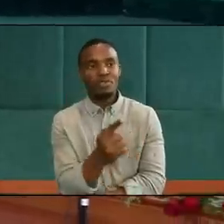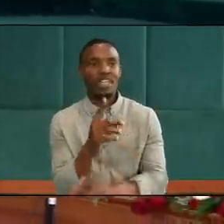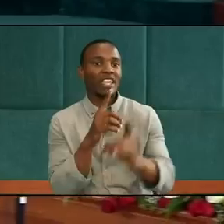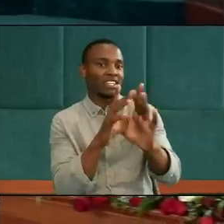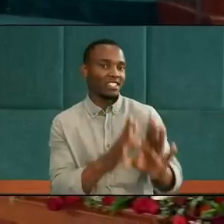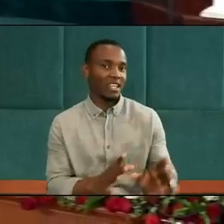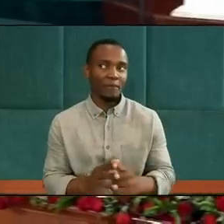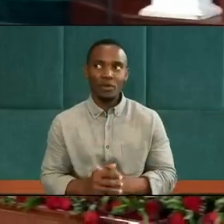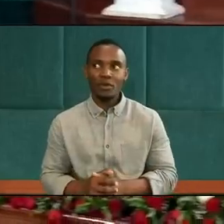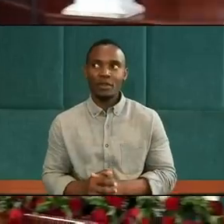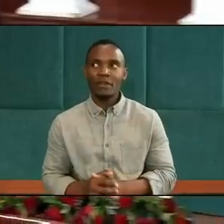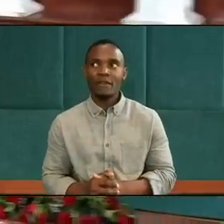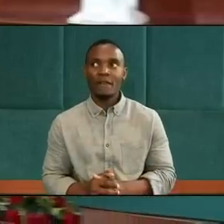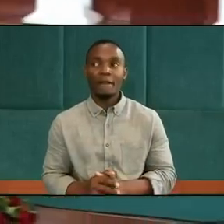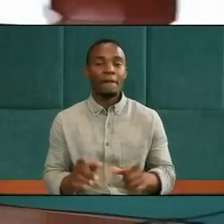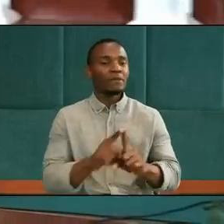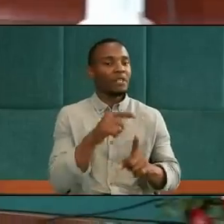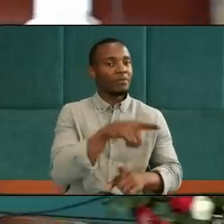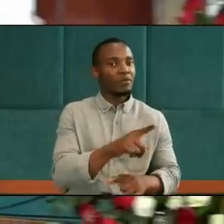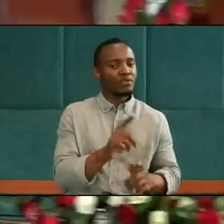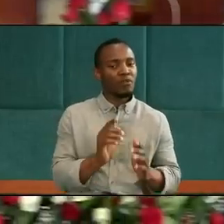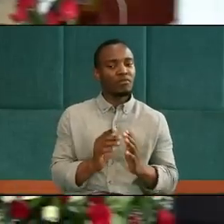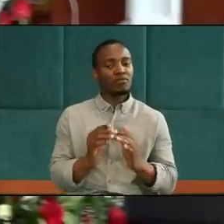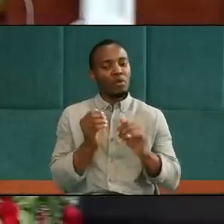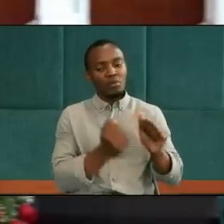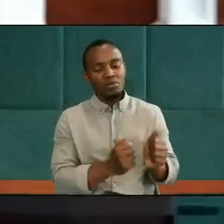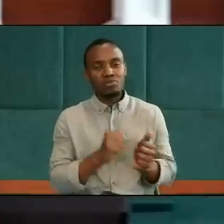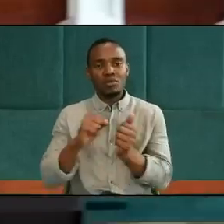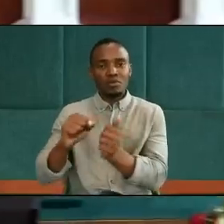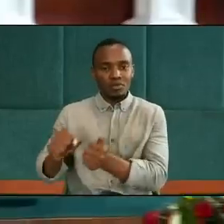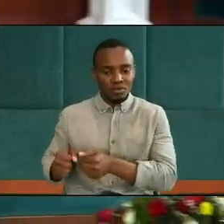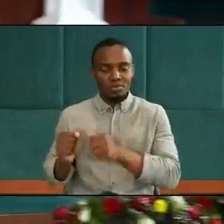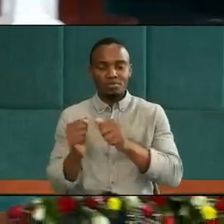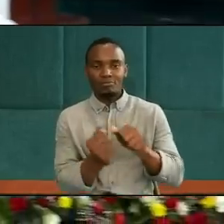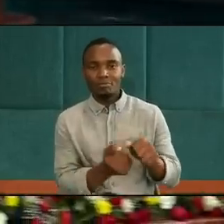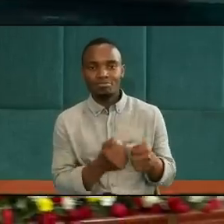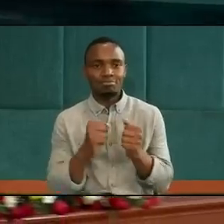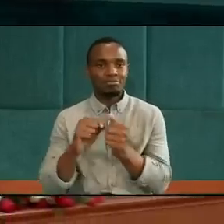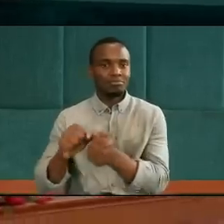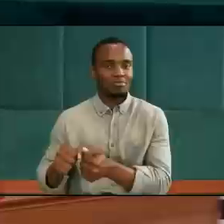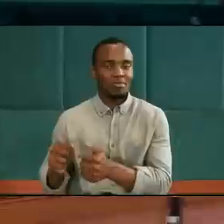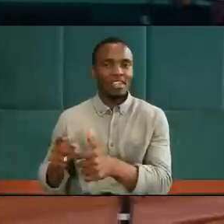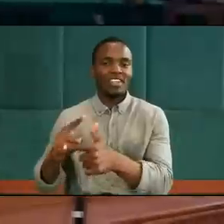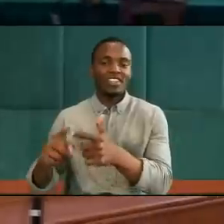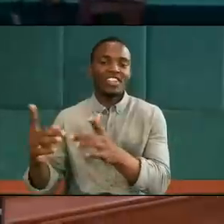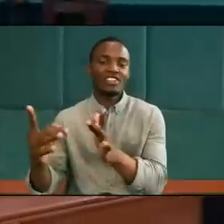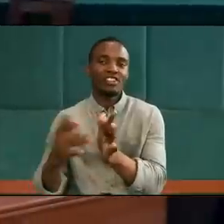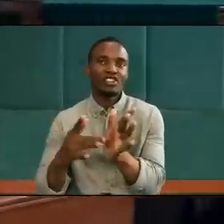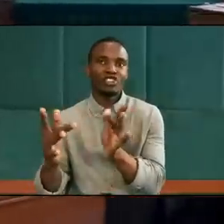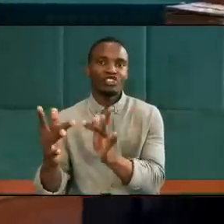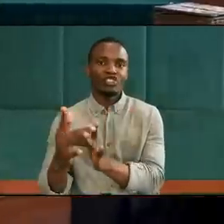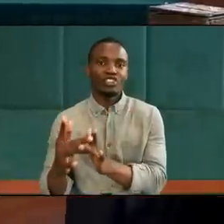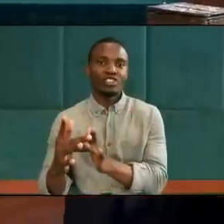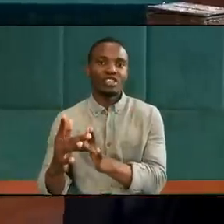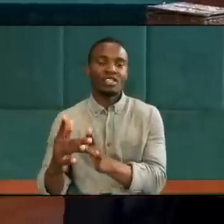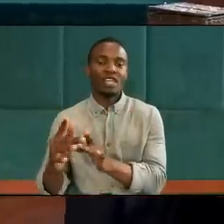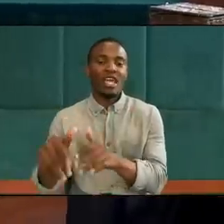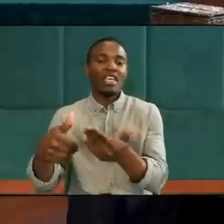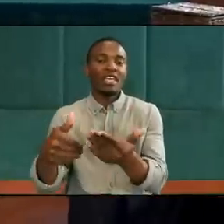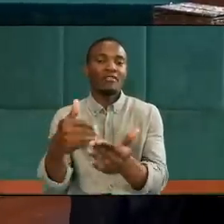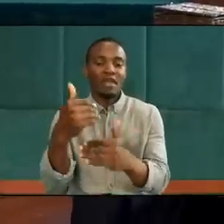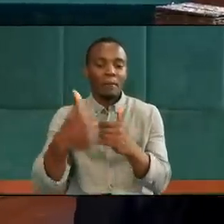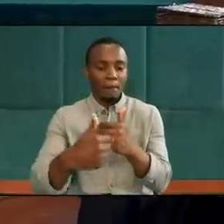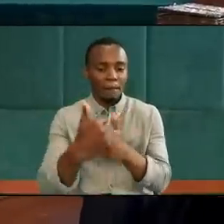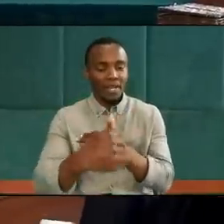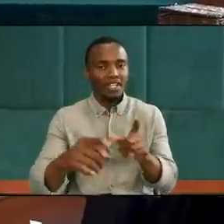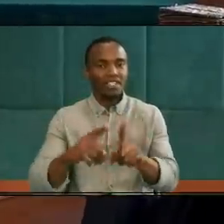They came in with the boat. Stay with the preacher. They came in with the boat. And Jesus broke the bread and gave them and fish.